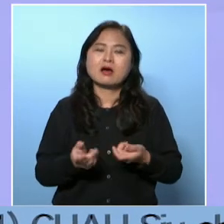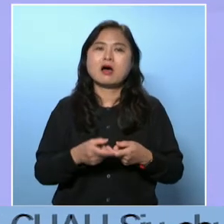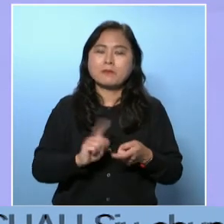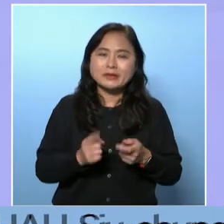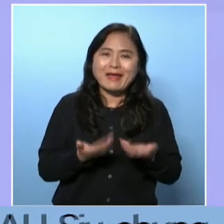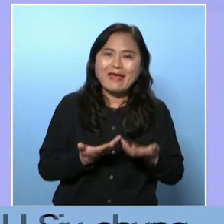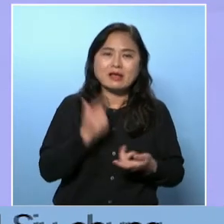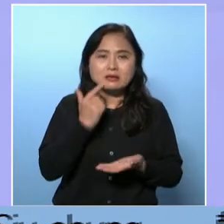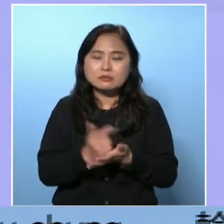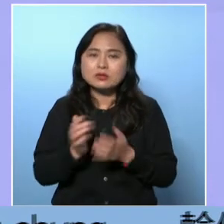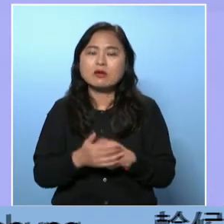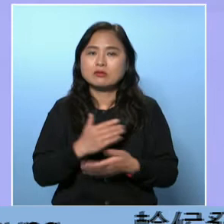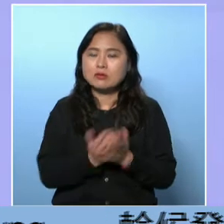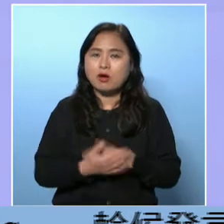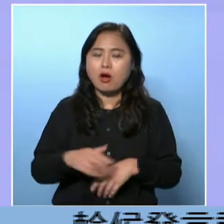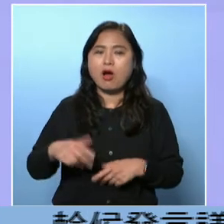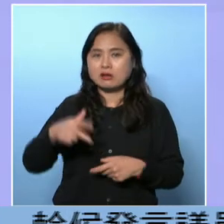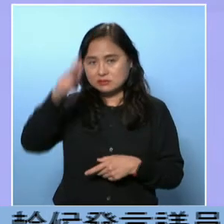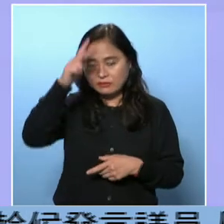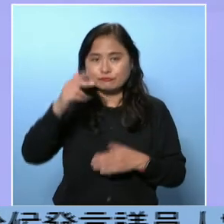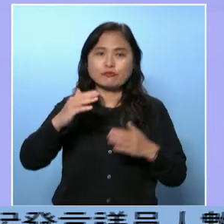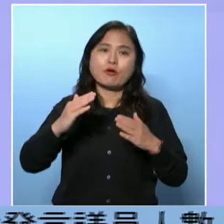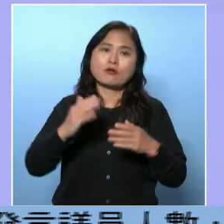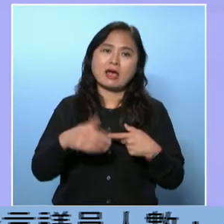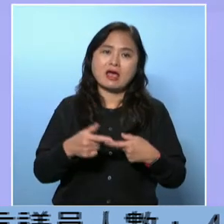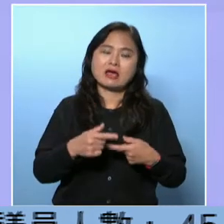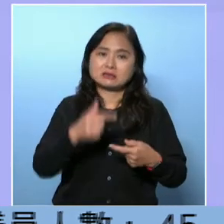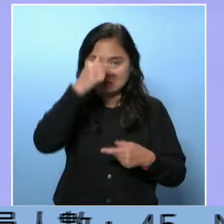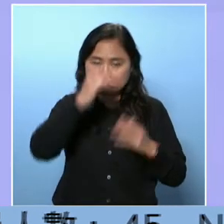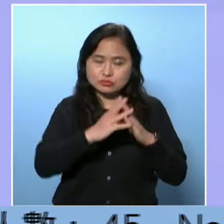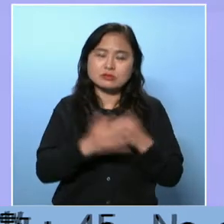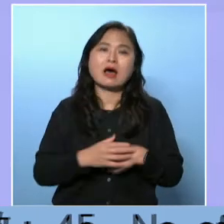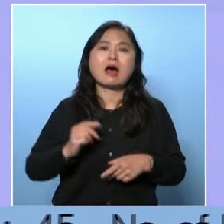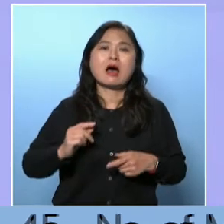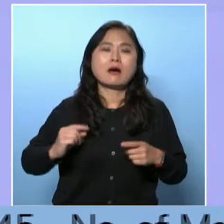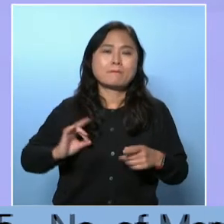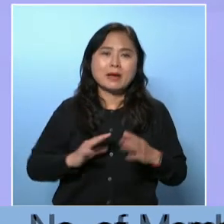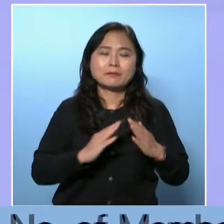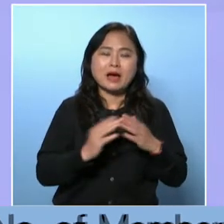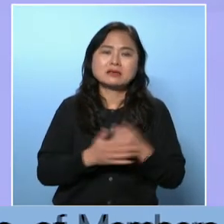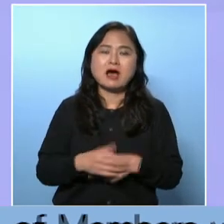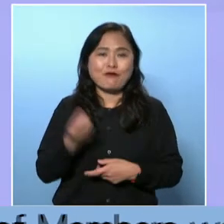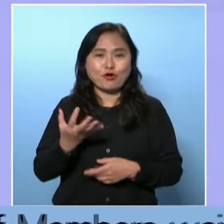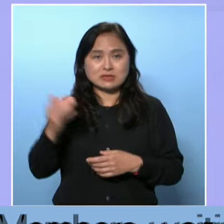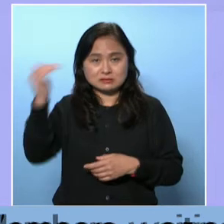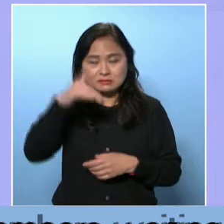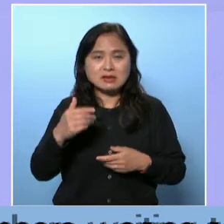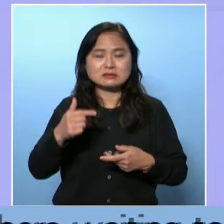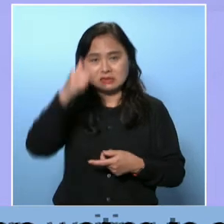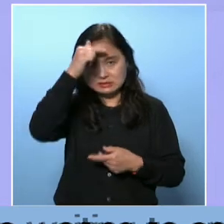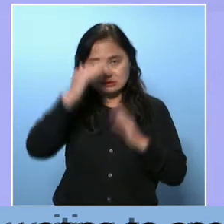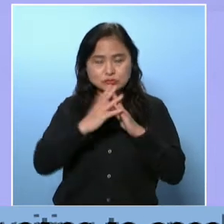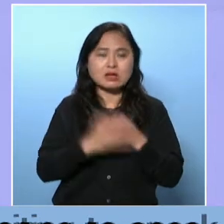and then there was public and private sector participation to admit patients, and makeshift hospitals were